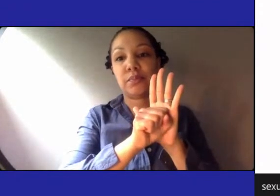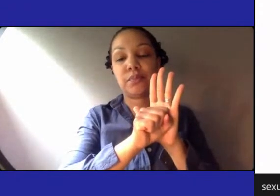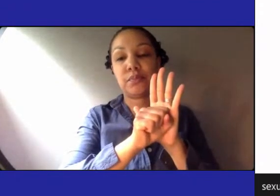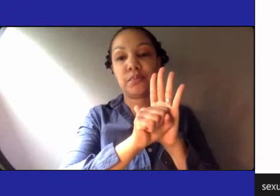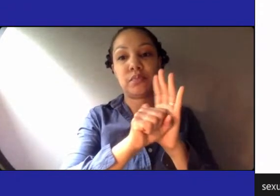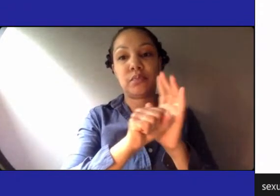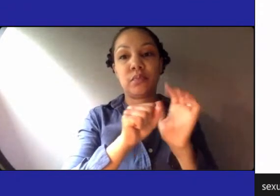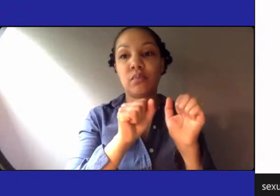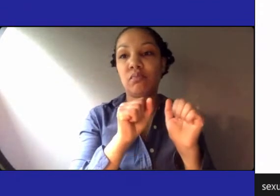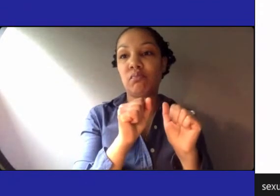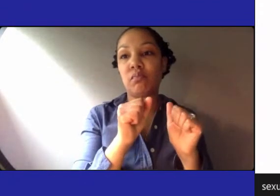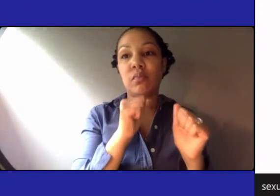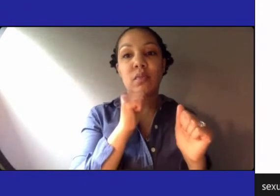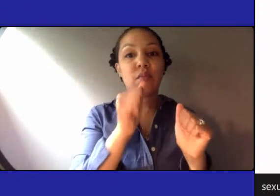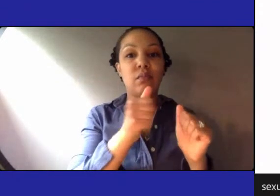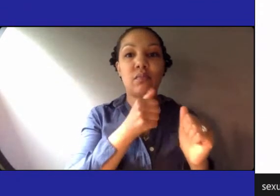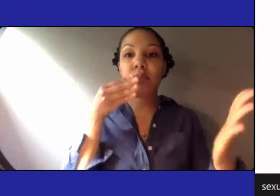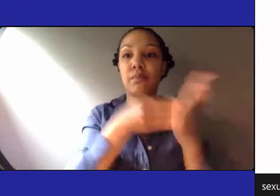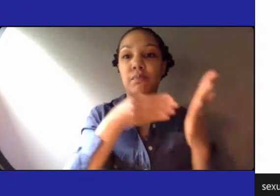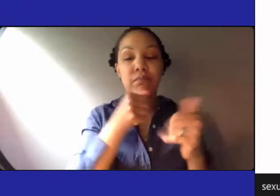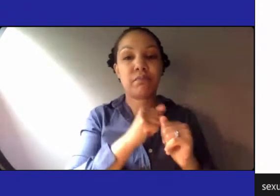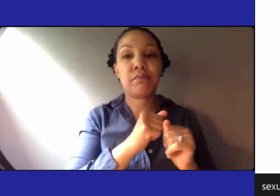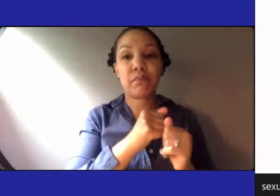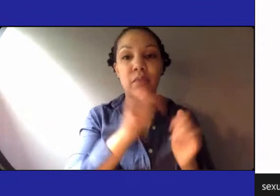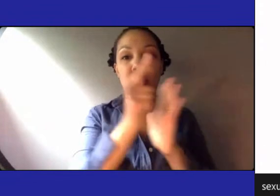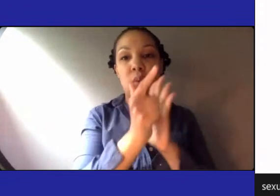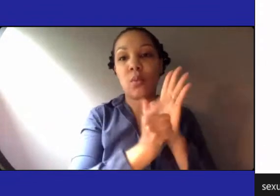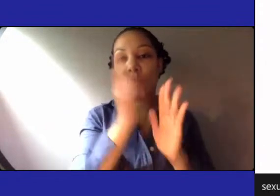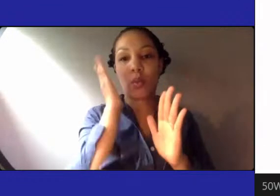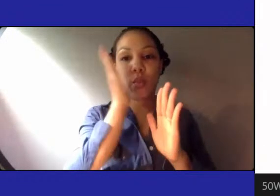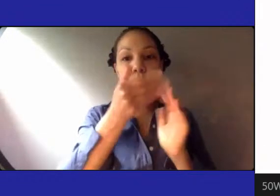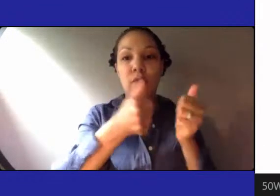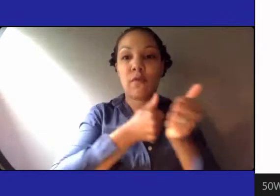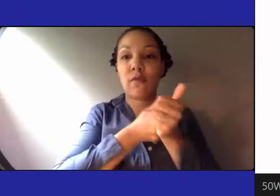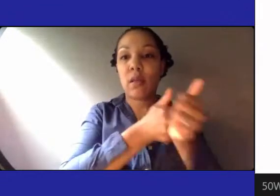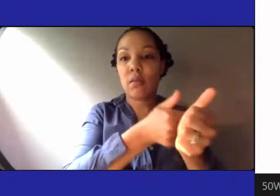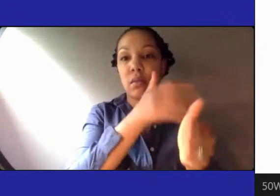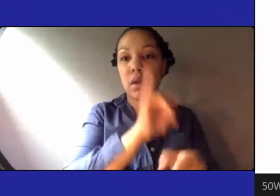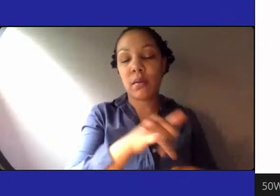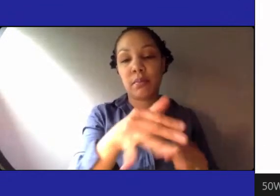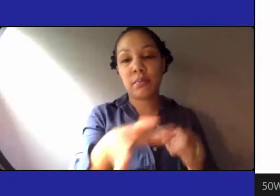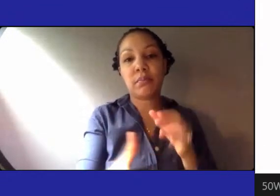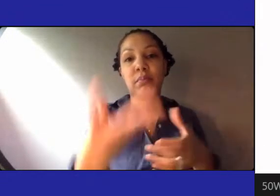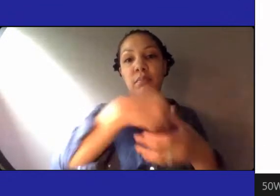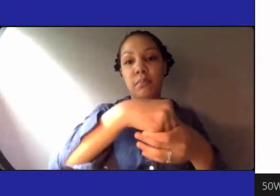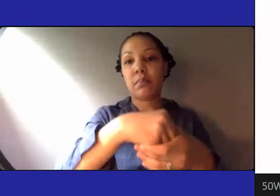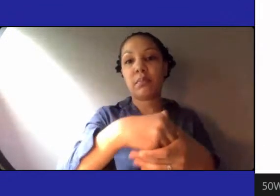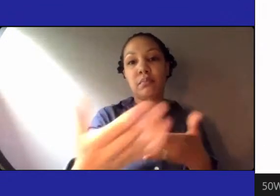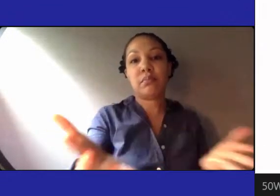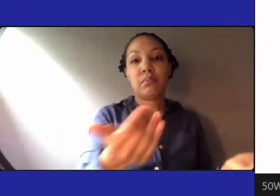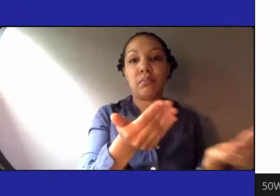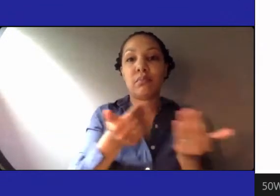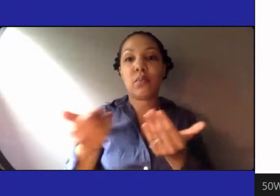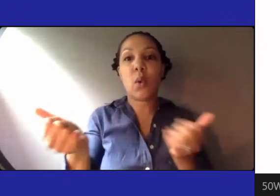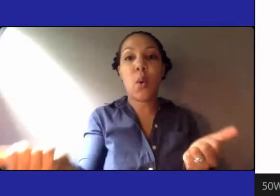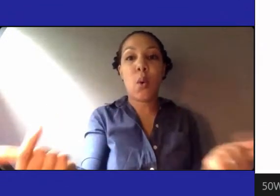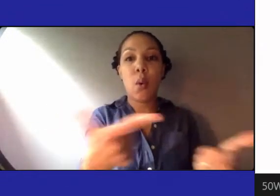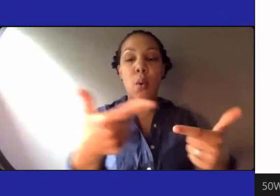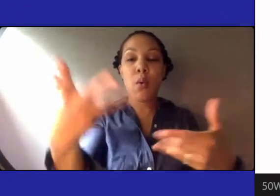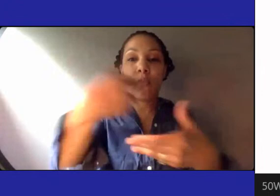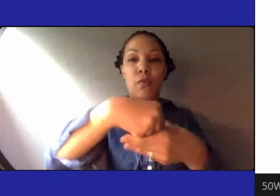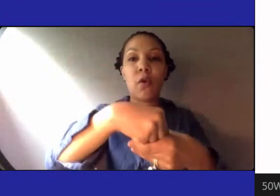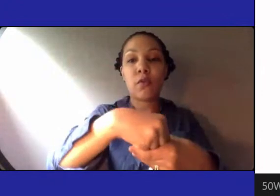laws. Join us as we continue on a path towards our destination of equity. Very nice. Very